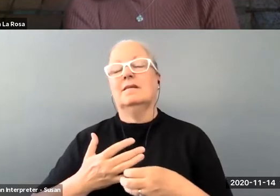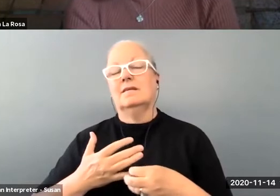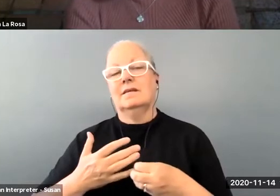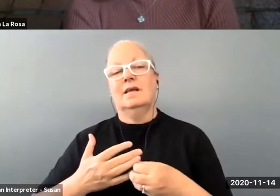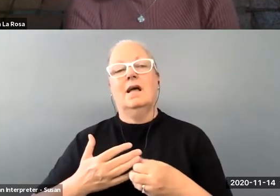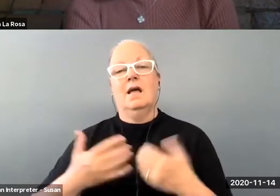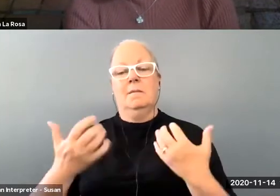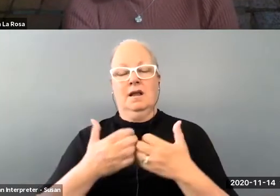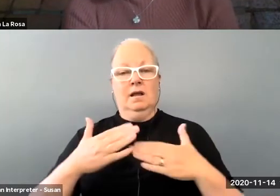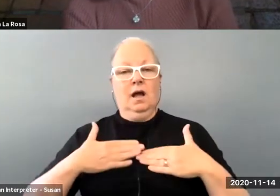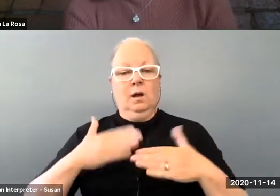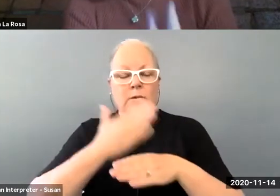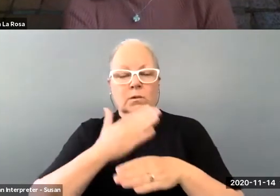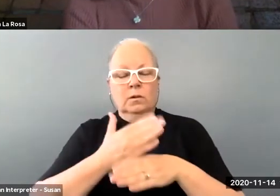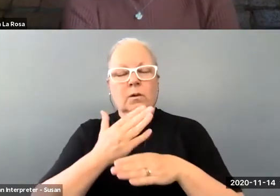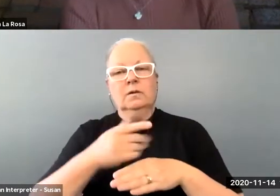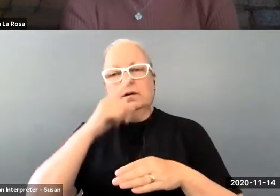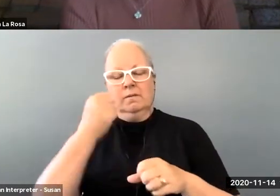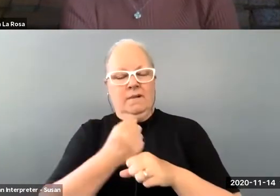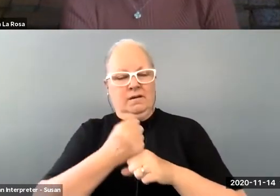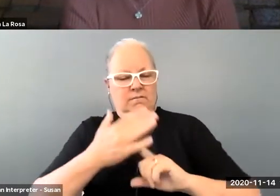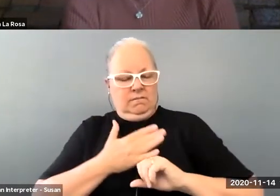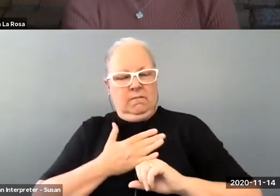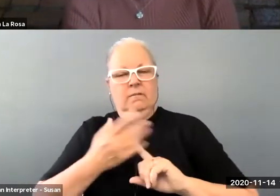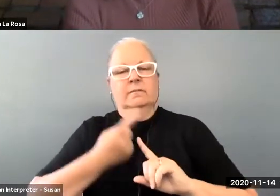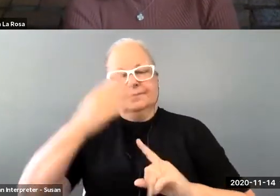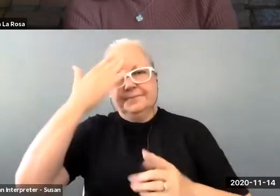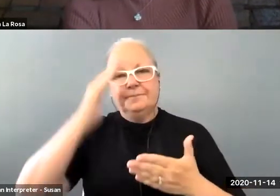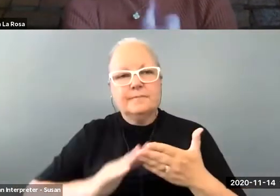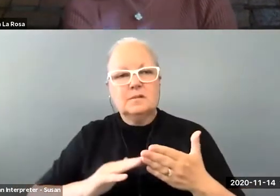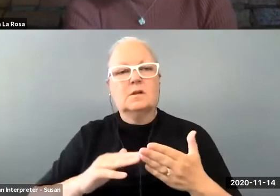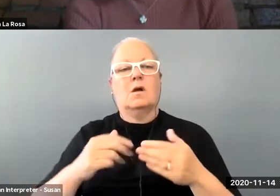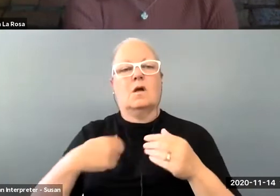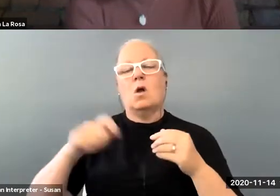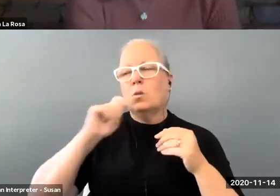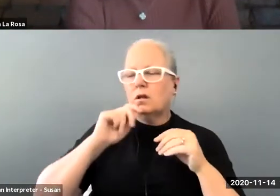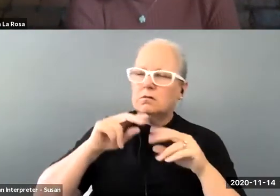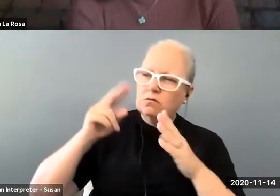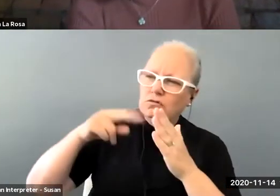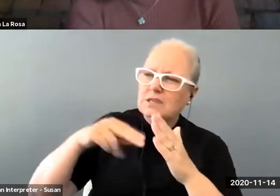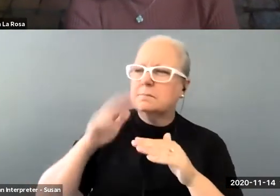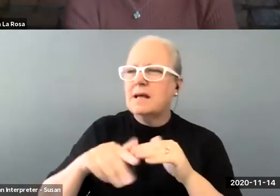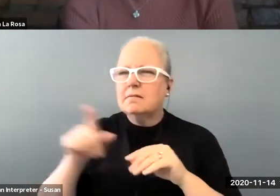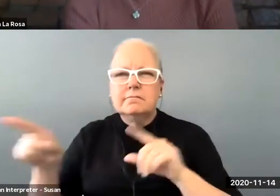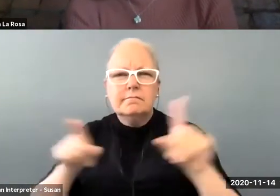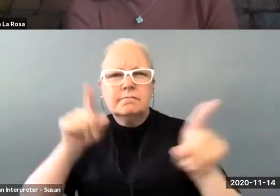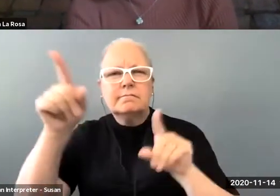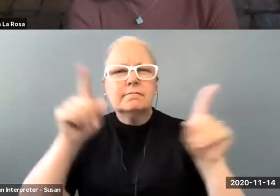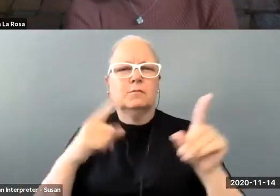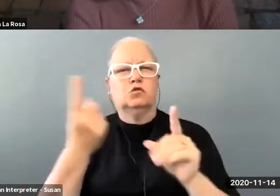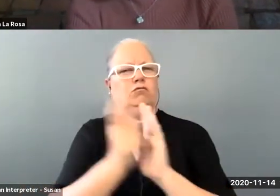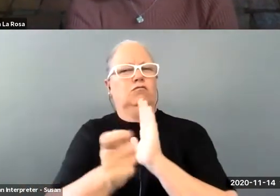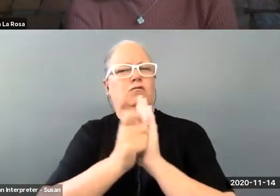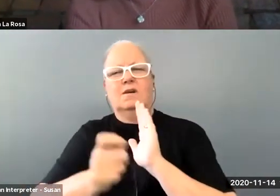contextualizing my work and kind of validating it has come from, you know, reading up on Aileen Morton Robinson, people like that. Big fan